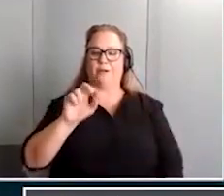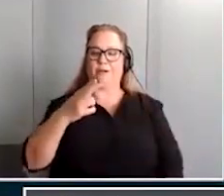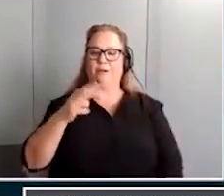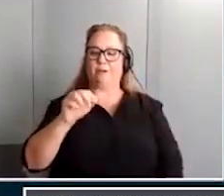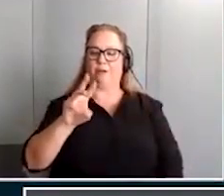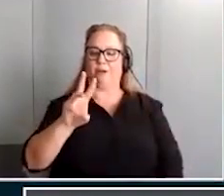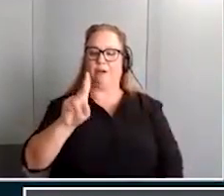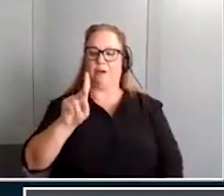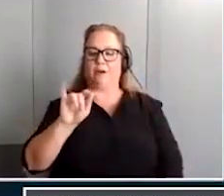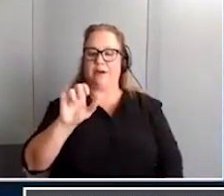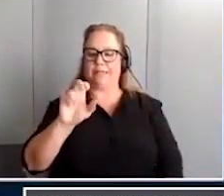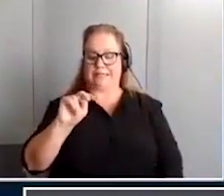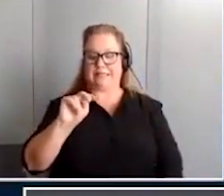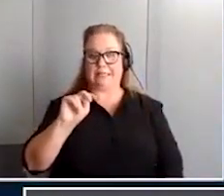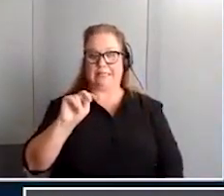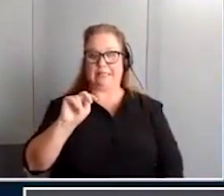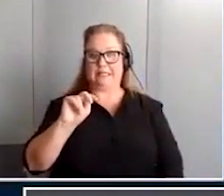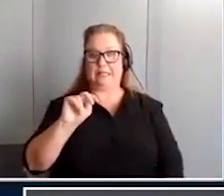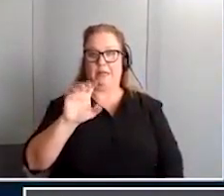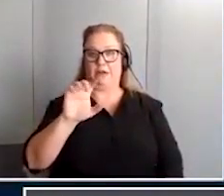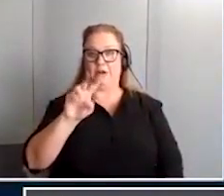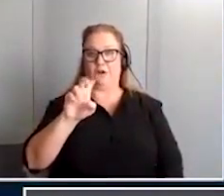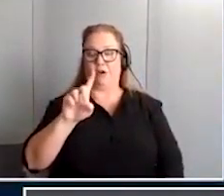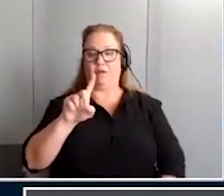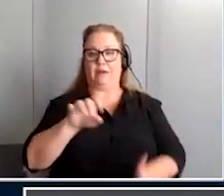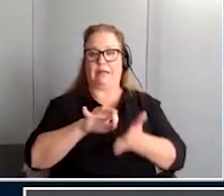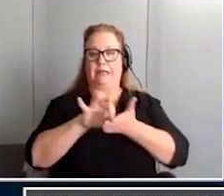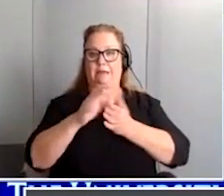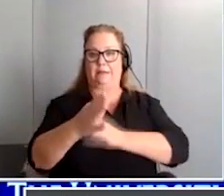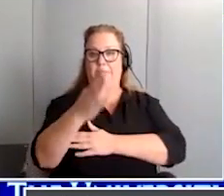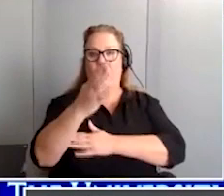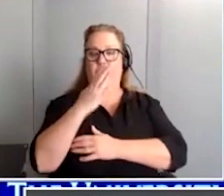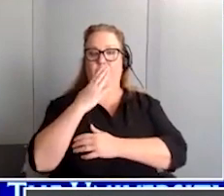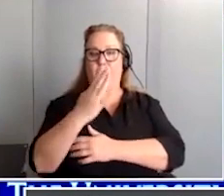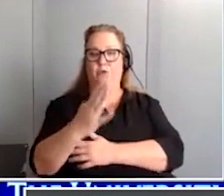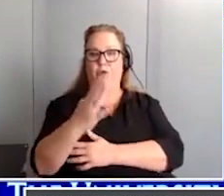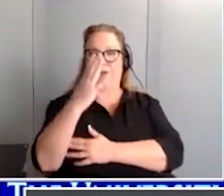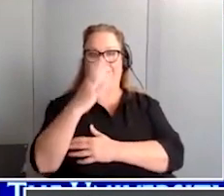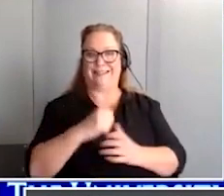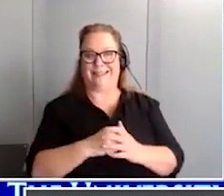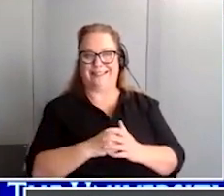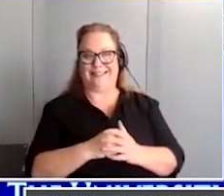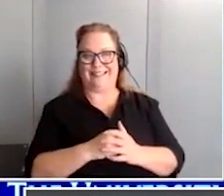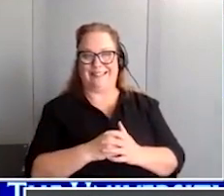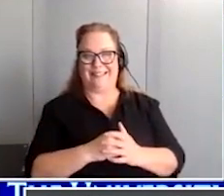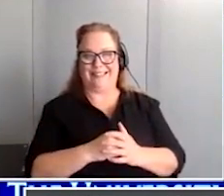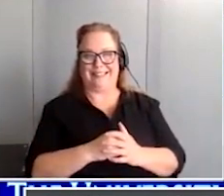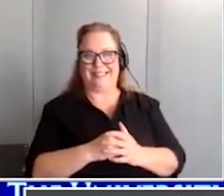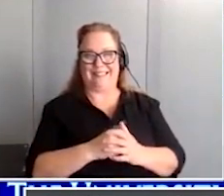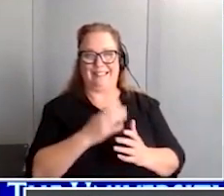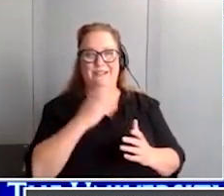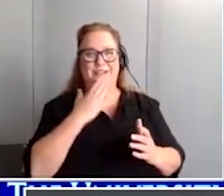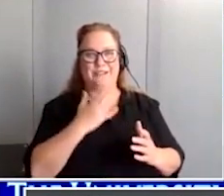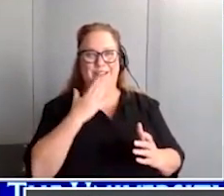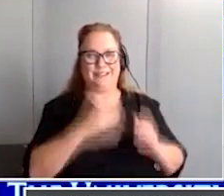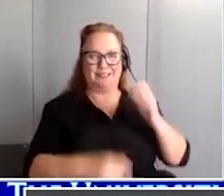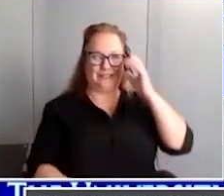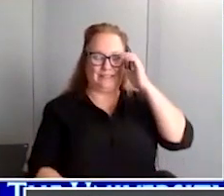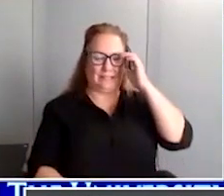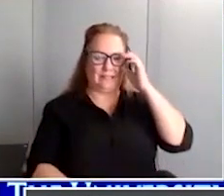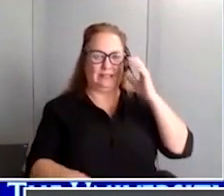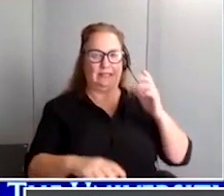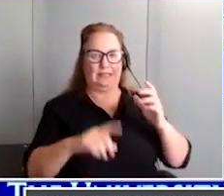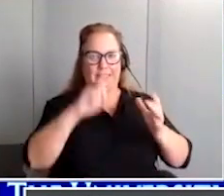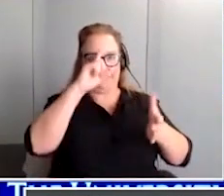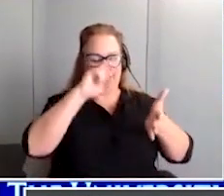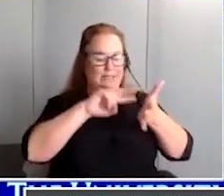and Control. He's got our COVID count this morning. Good morning. How are you, both of you? I'm good, yeah. Doing well. Good. You know, very intense